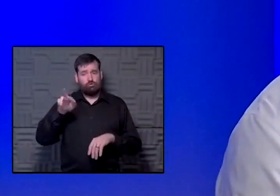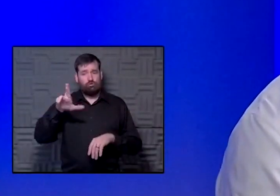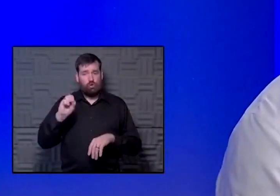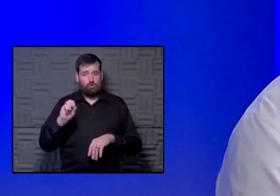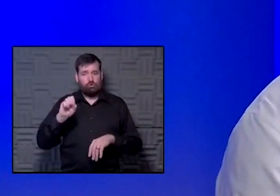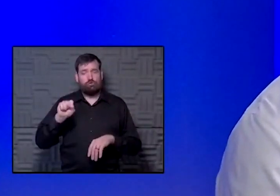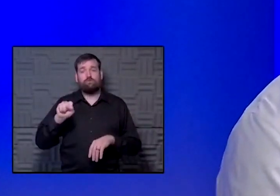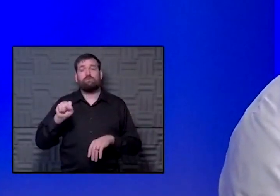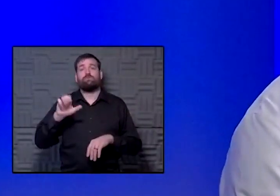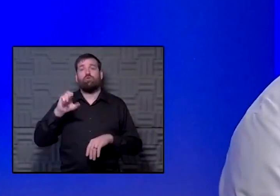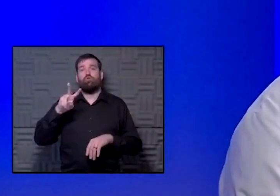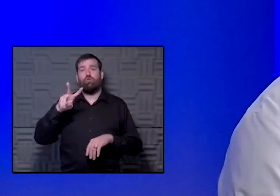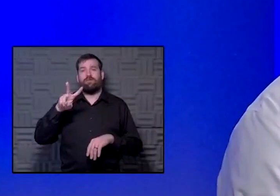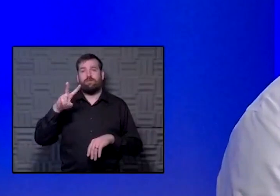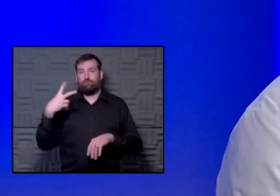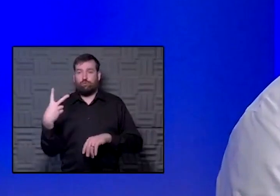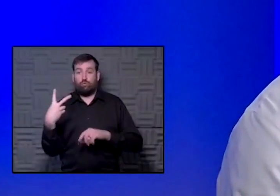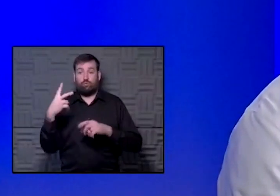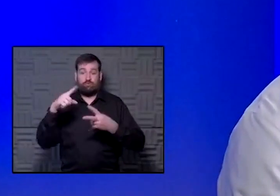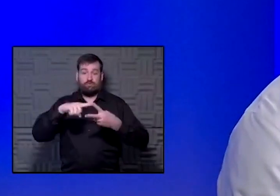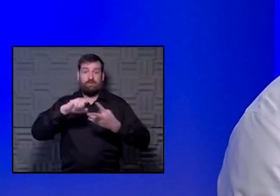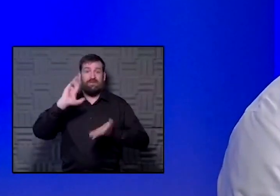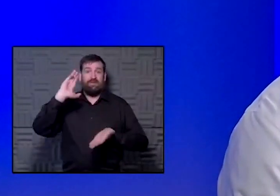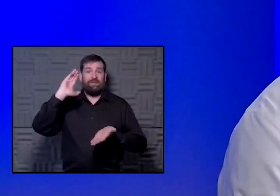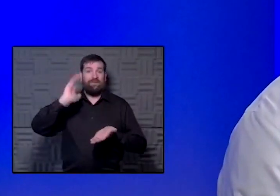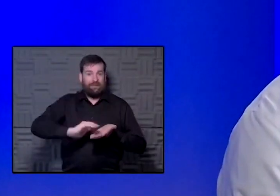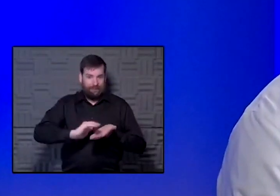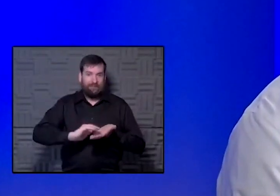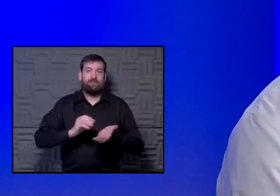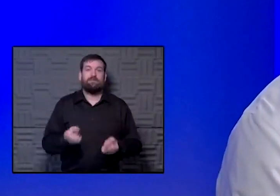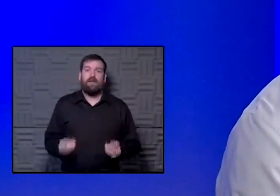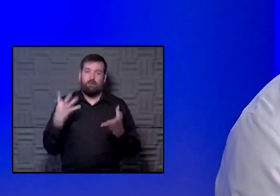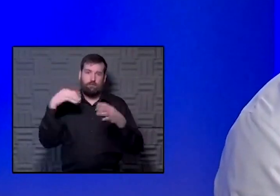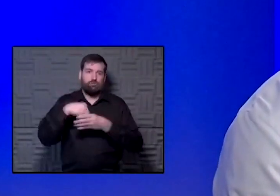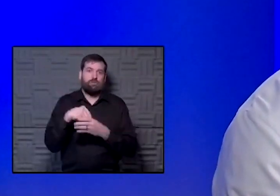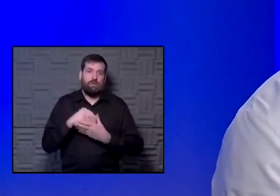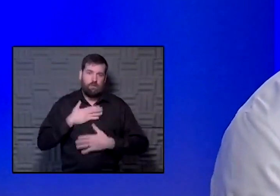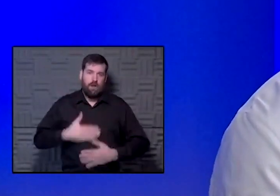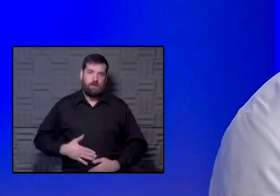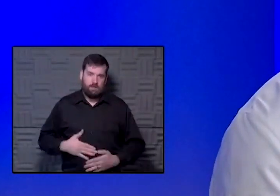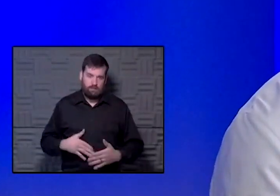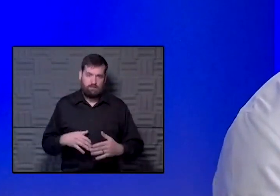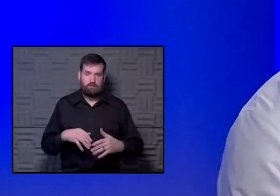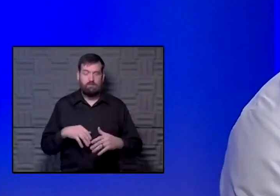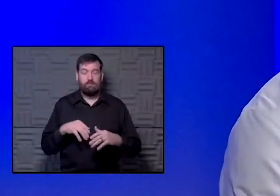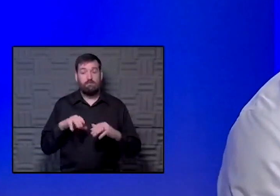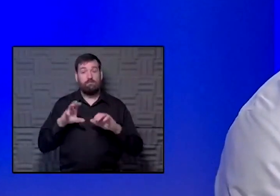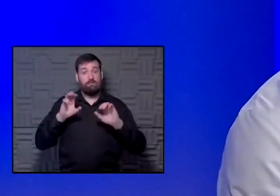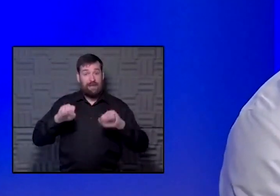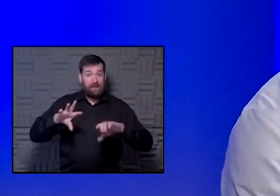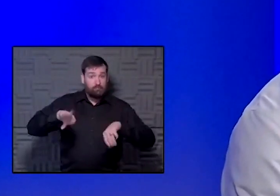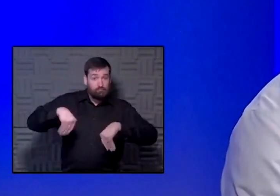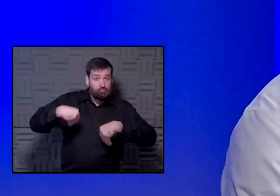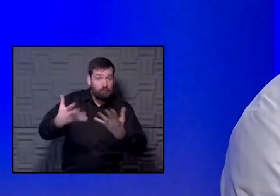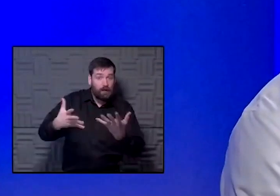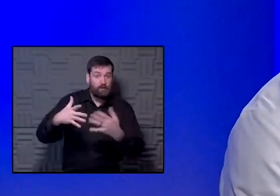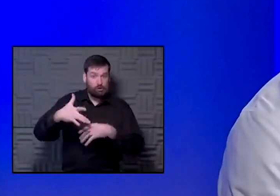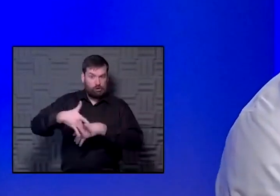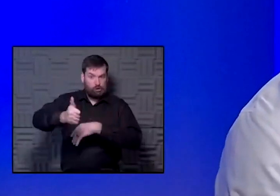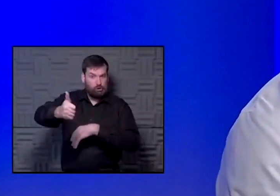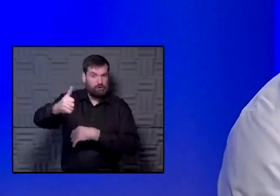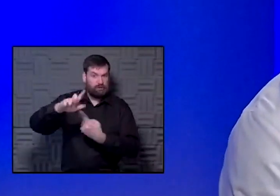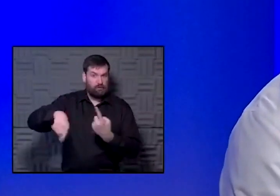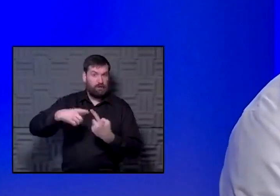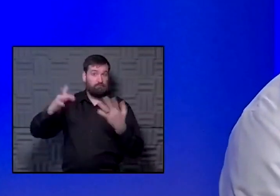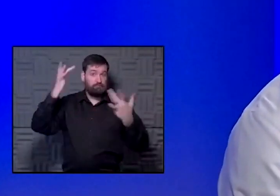SARS-CoV-2 is able to decrease that initial interferon response. So if you can give that, especially early enough in